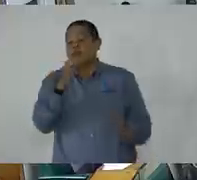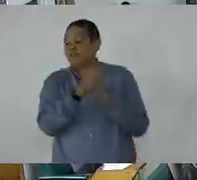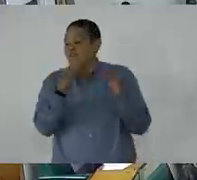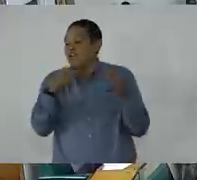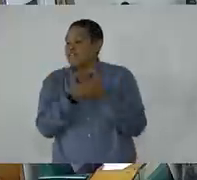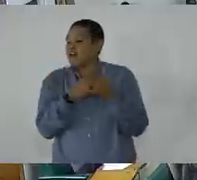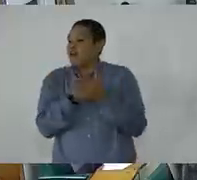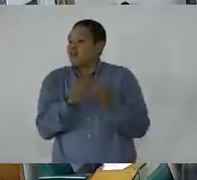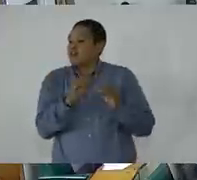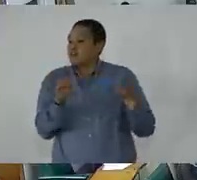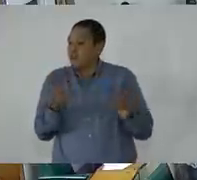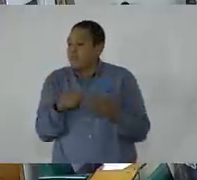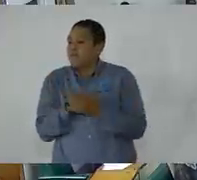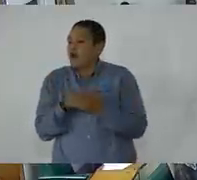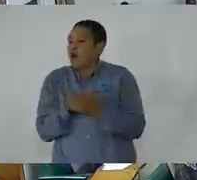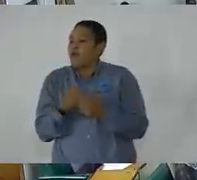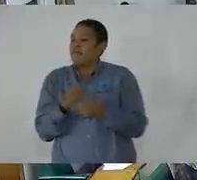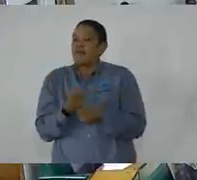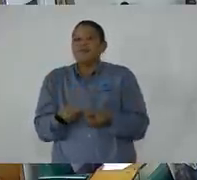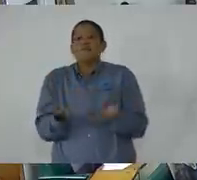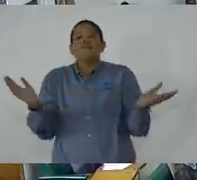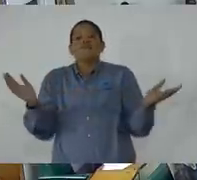healthy alternative to wheat.